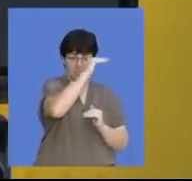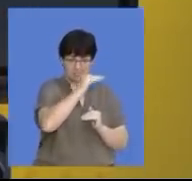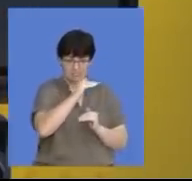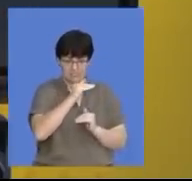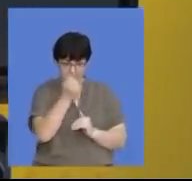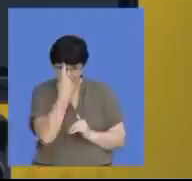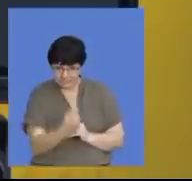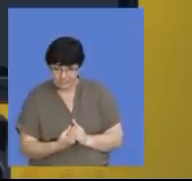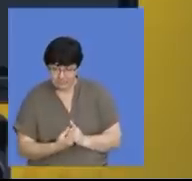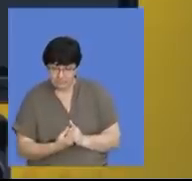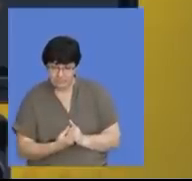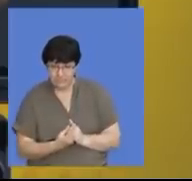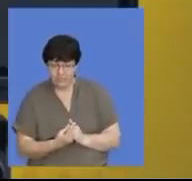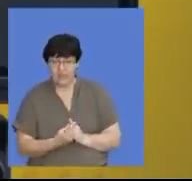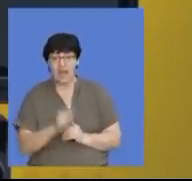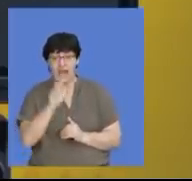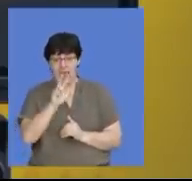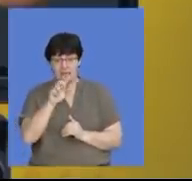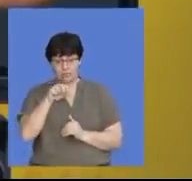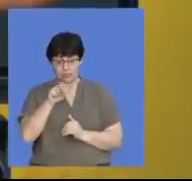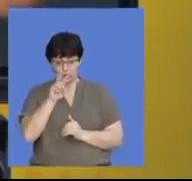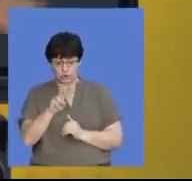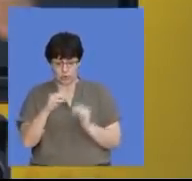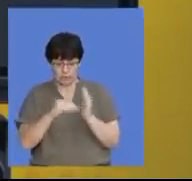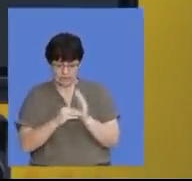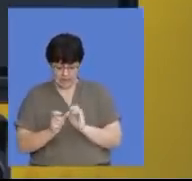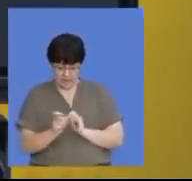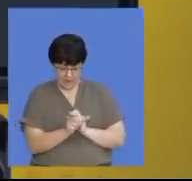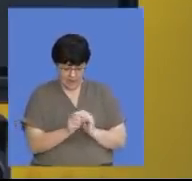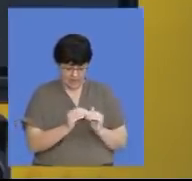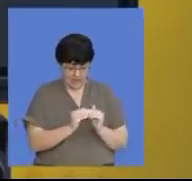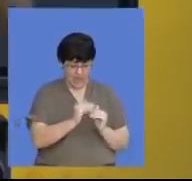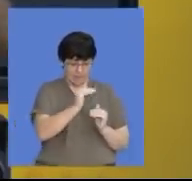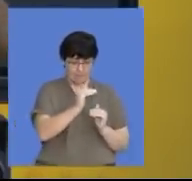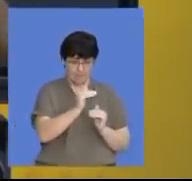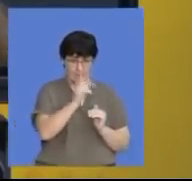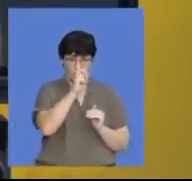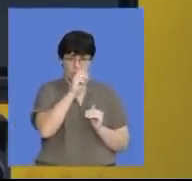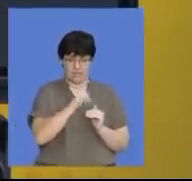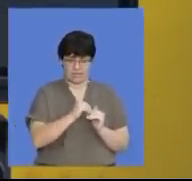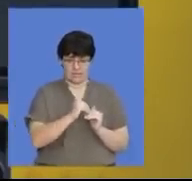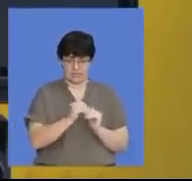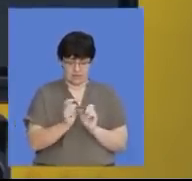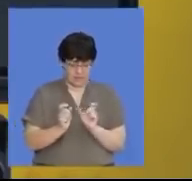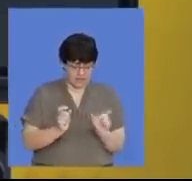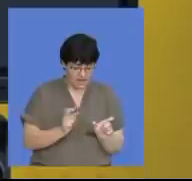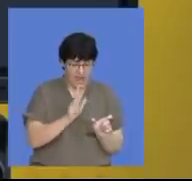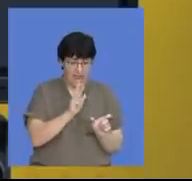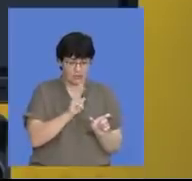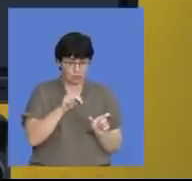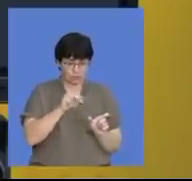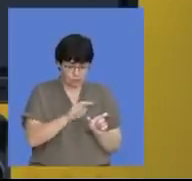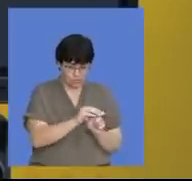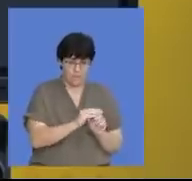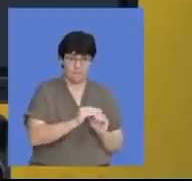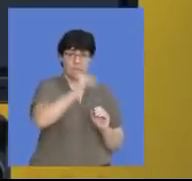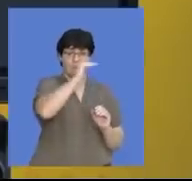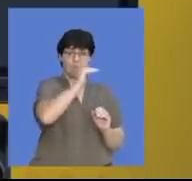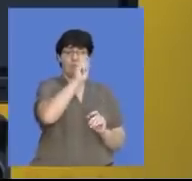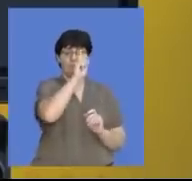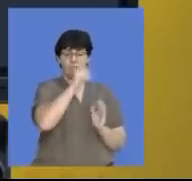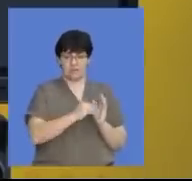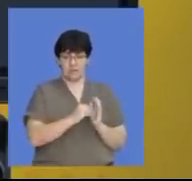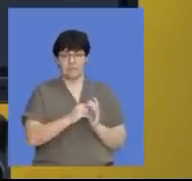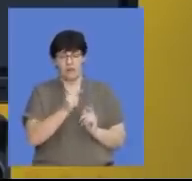Do we get that? 8.2 meters for a height increase of 1 meter. That means that we are dealing with an